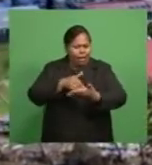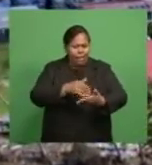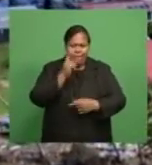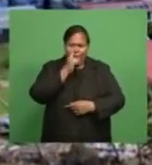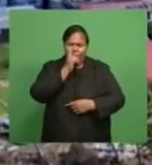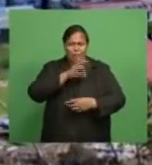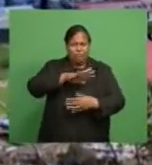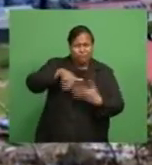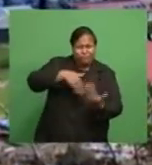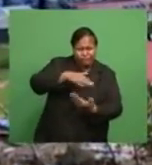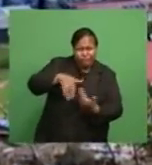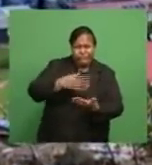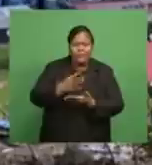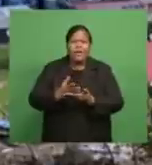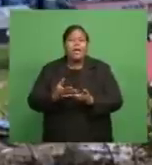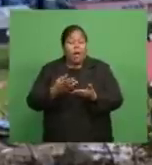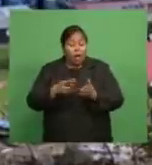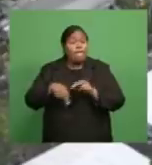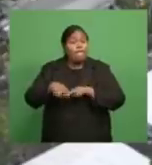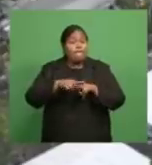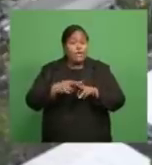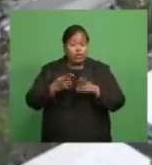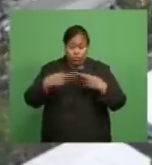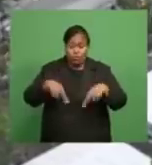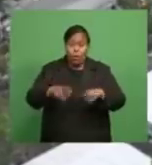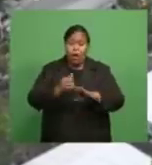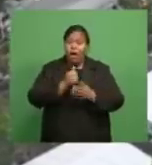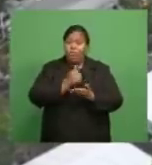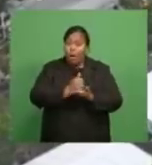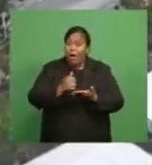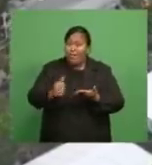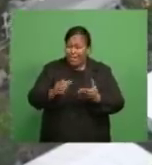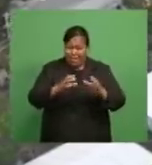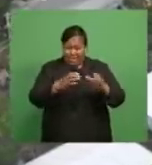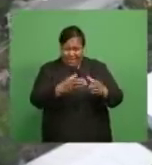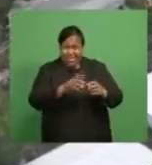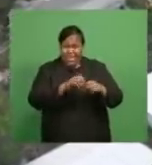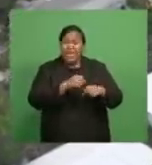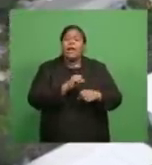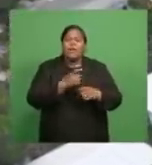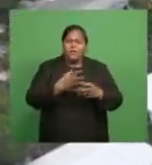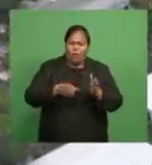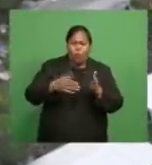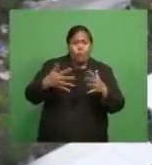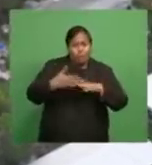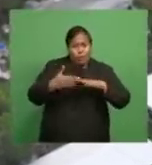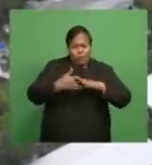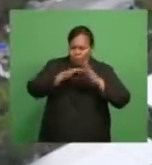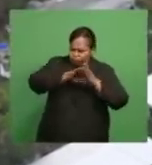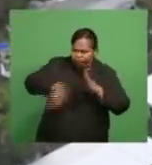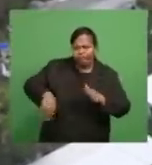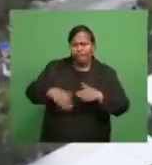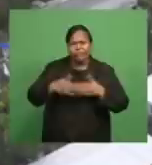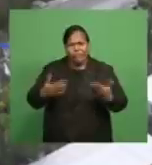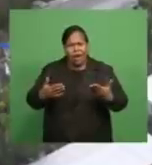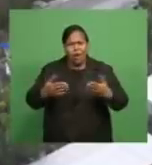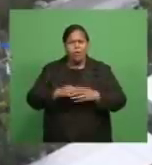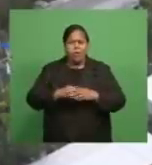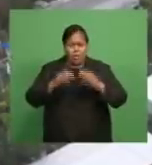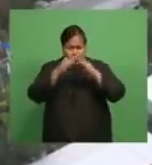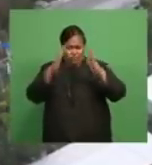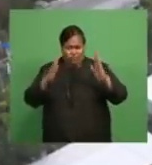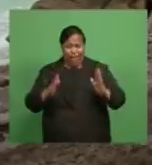by the Fiji Roads Authority reveal the causeway at the Vunisia jetty in Kandavu has washed out. The waiting shed and bollard